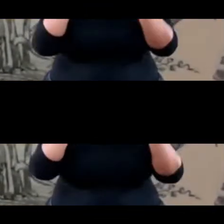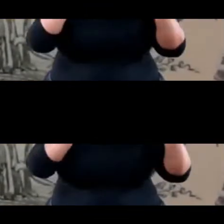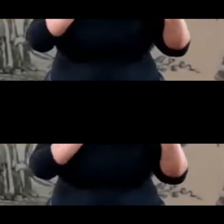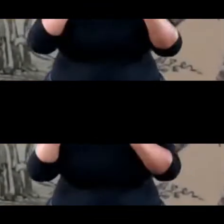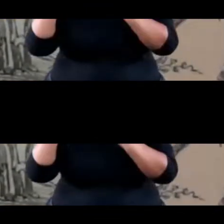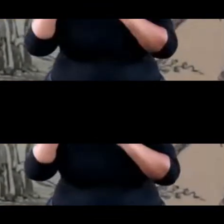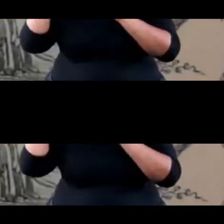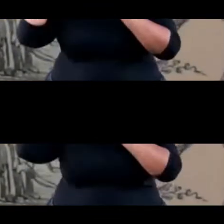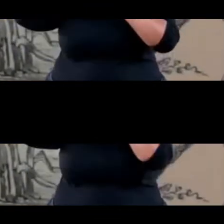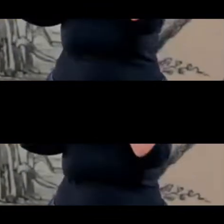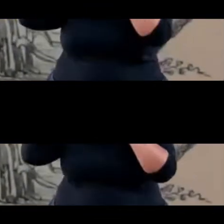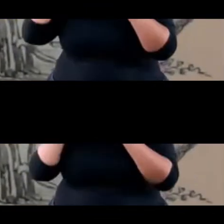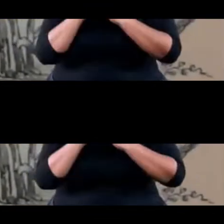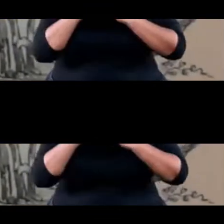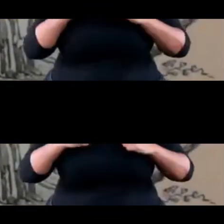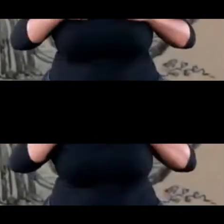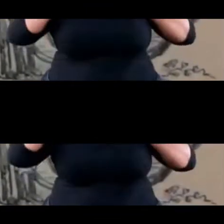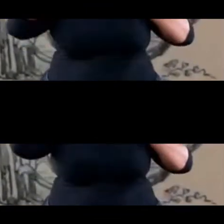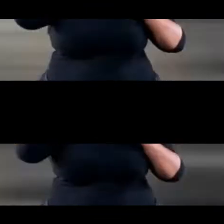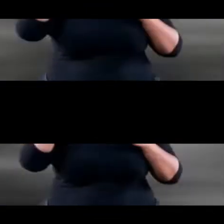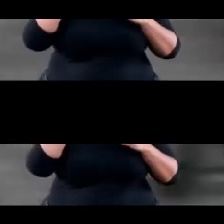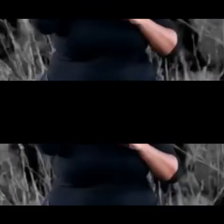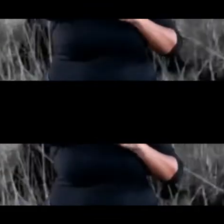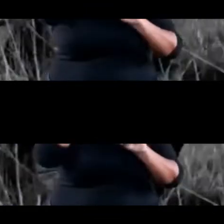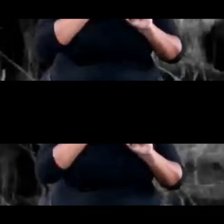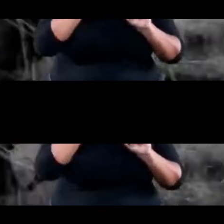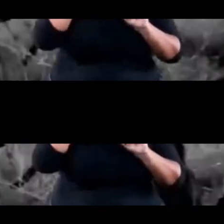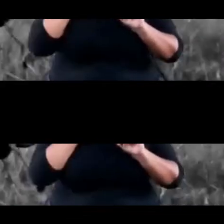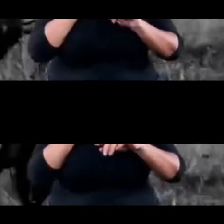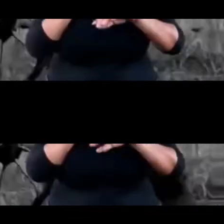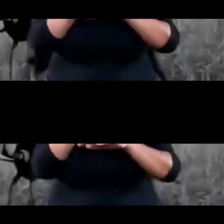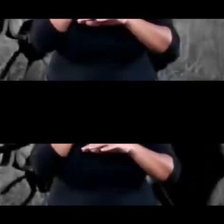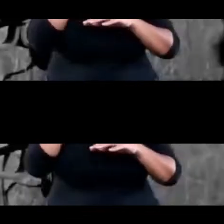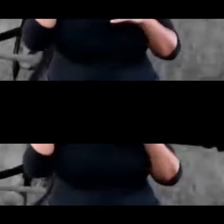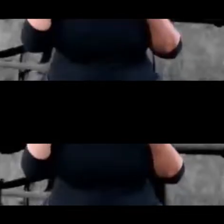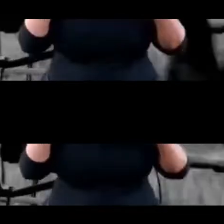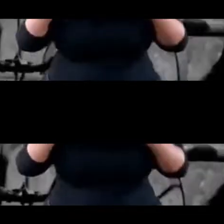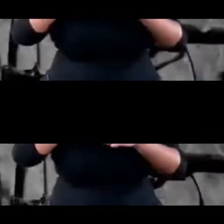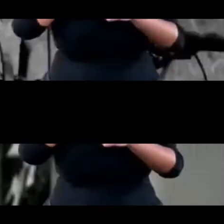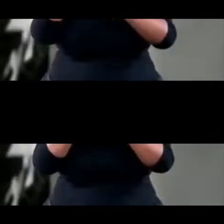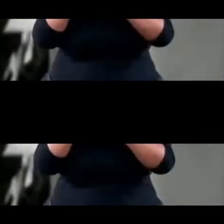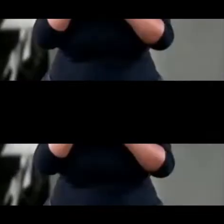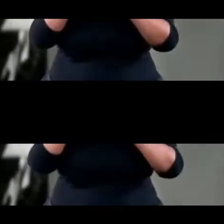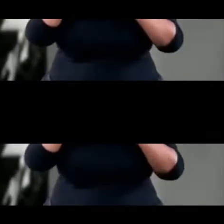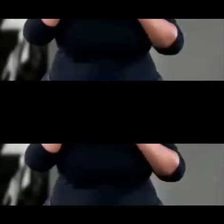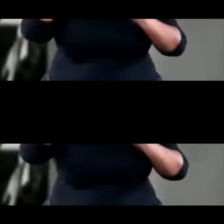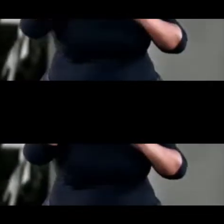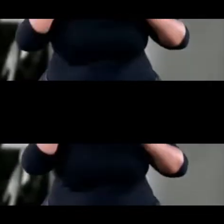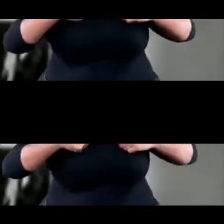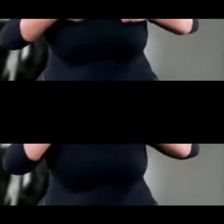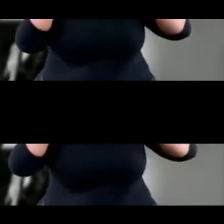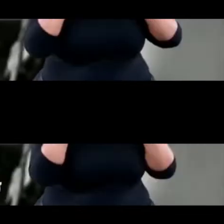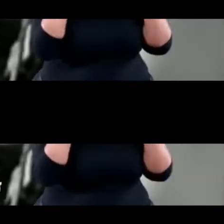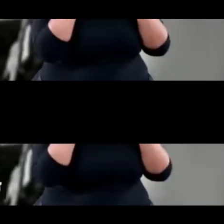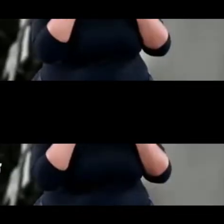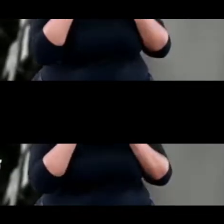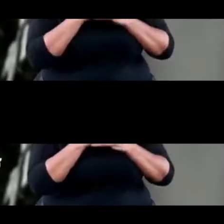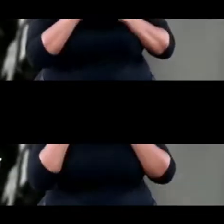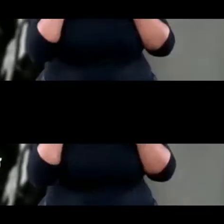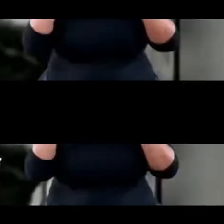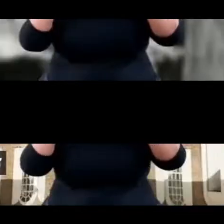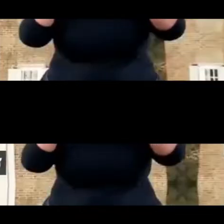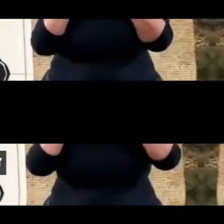farm just like any other adult. Life for both men and women on the farm was much harder than for those living in the